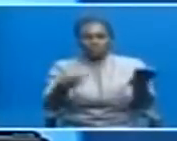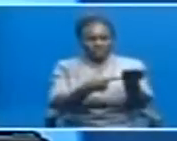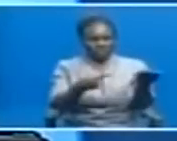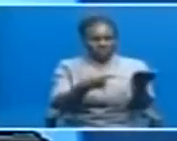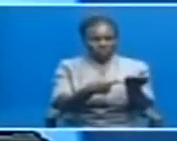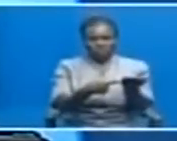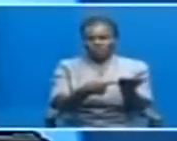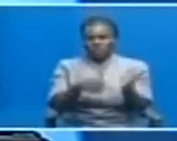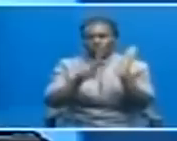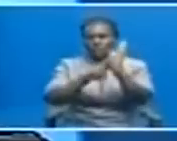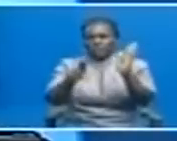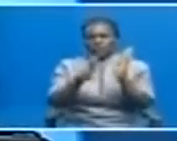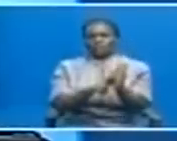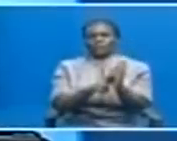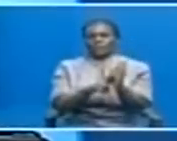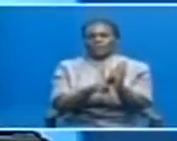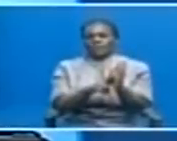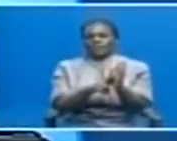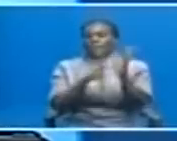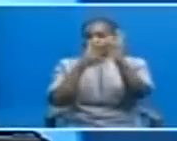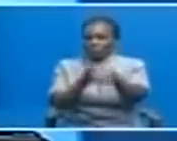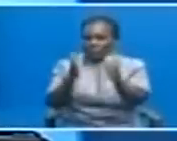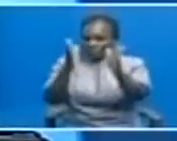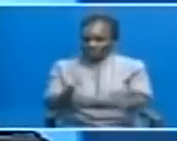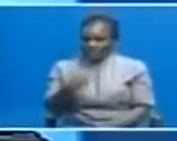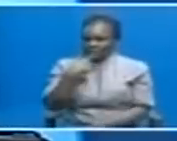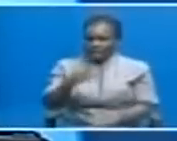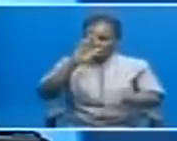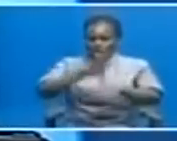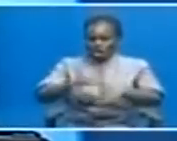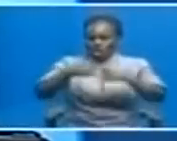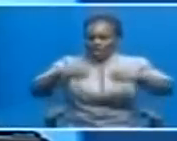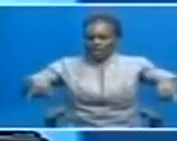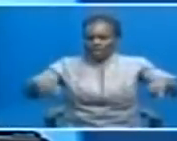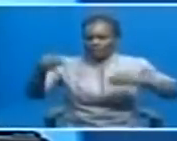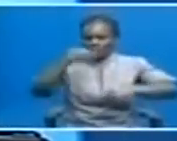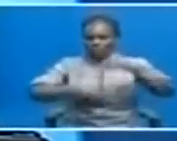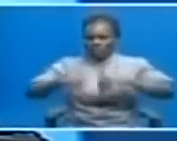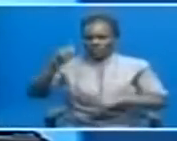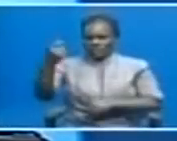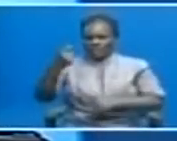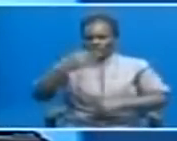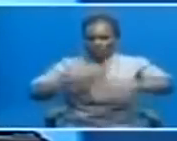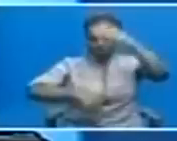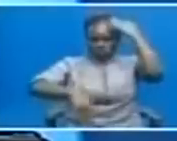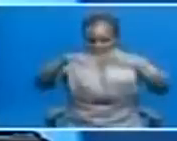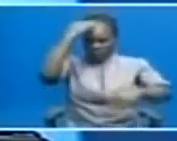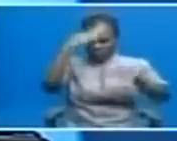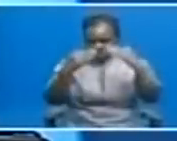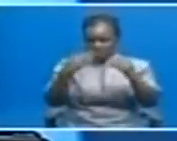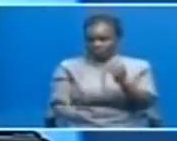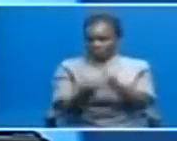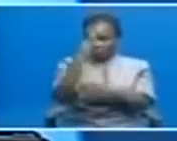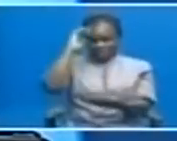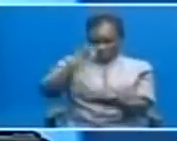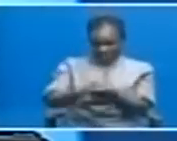their representatives. KTN's Mercy Kandia tells us the story of online voting in a Kenyan university and why the innovators